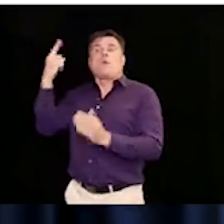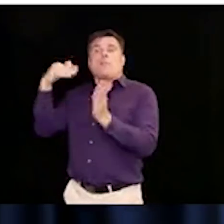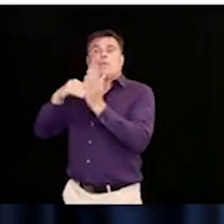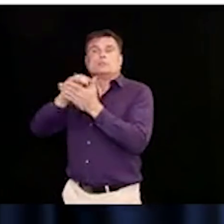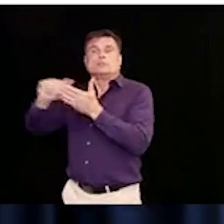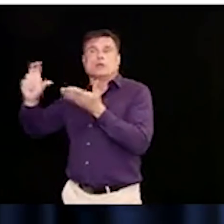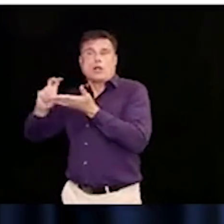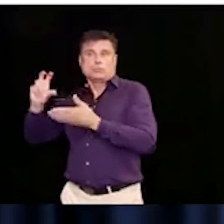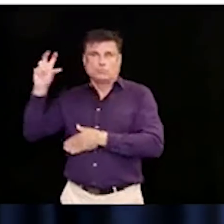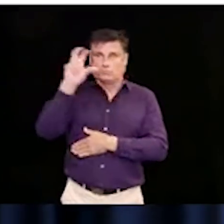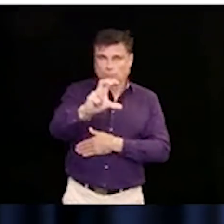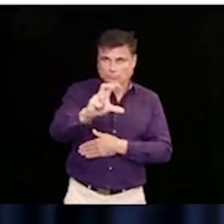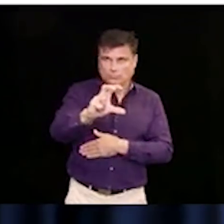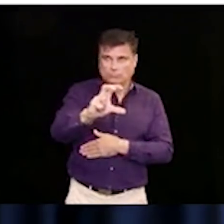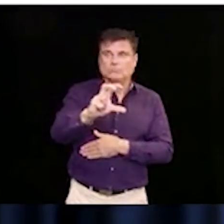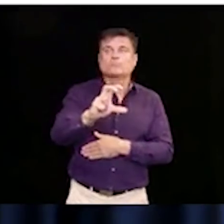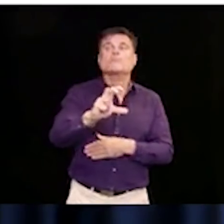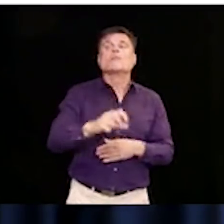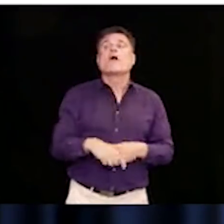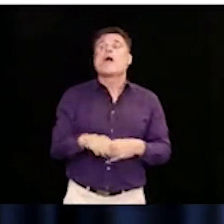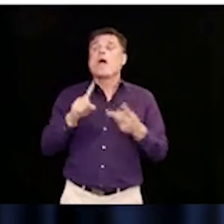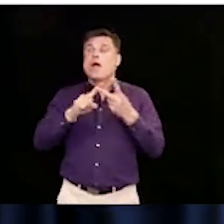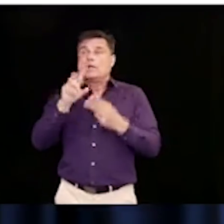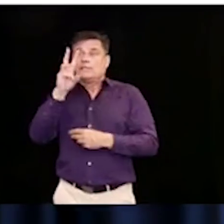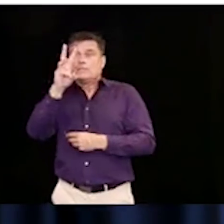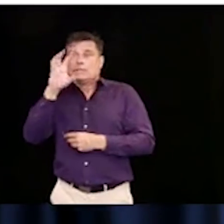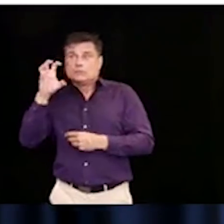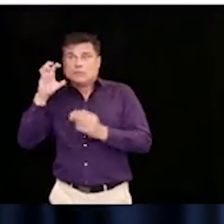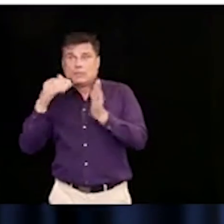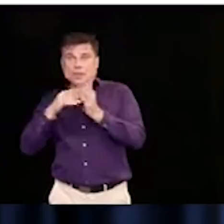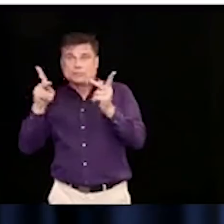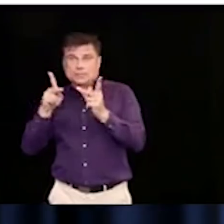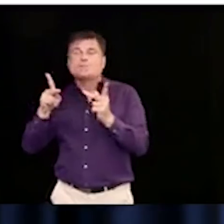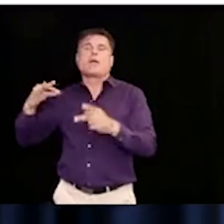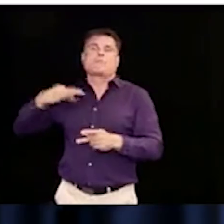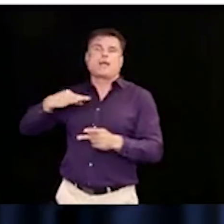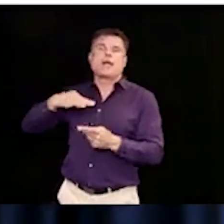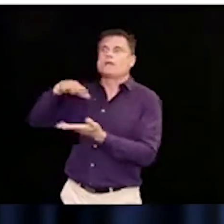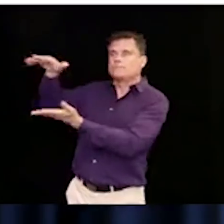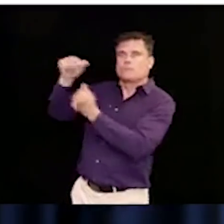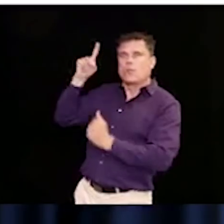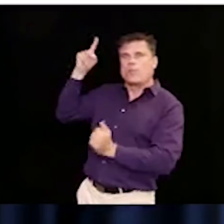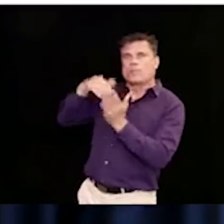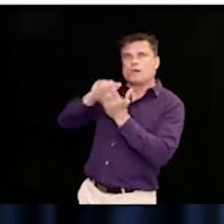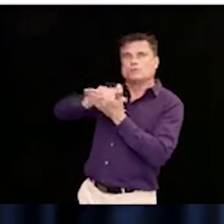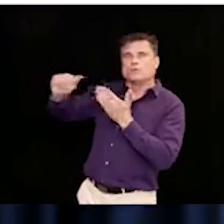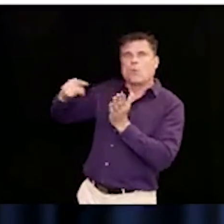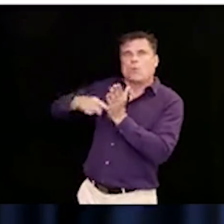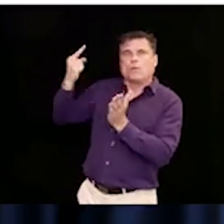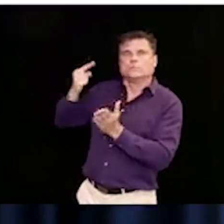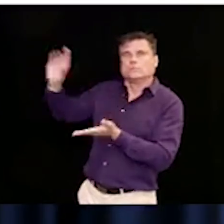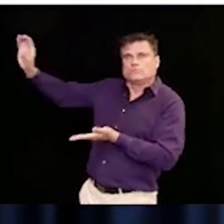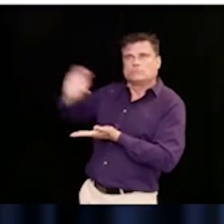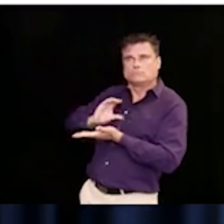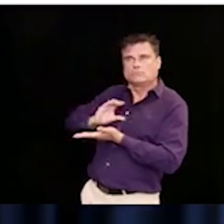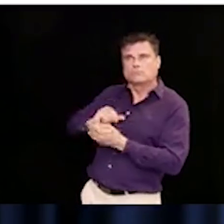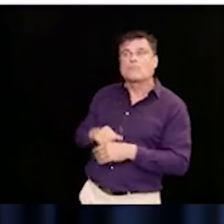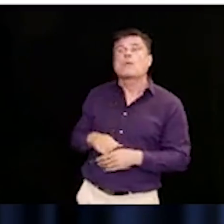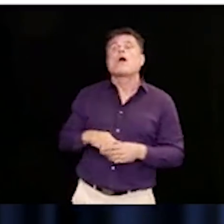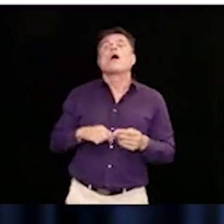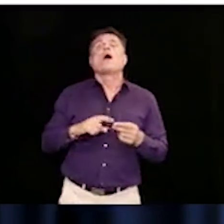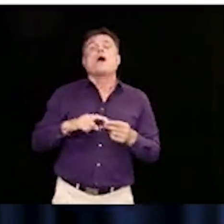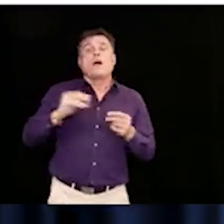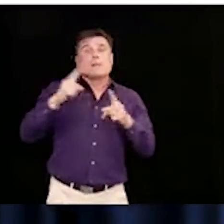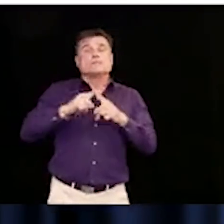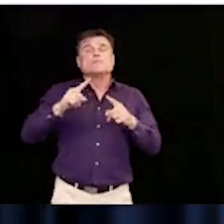for workers. Over 600,000 people have received that support. We doubled the climate action tax